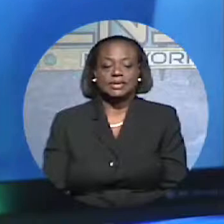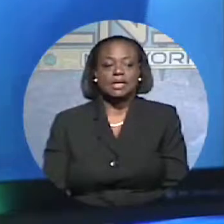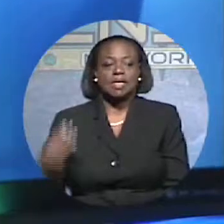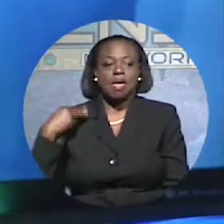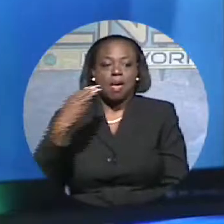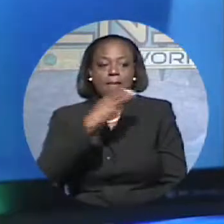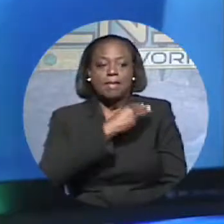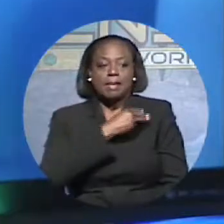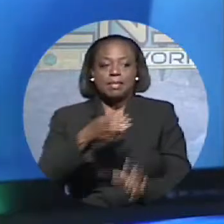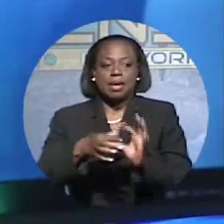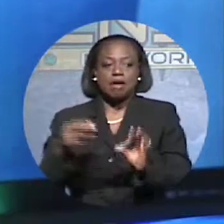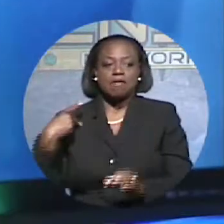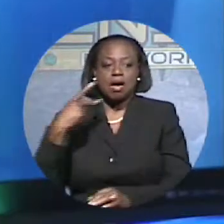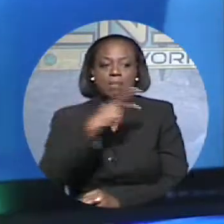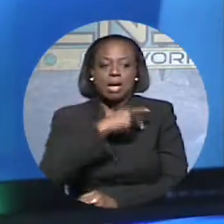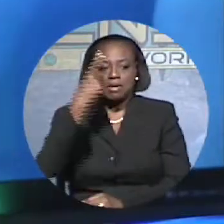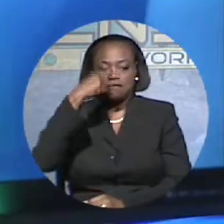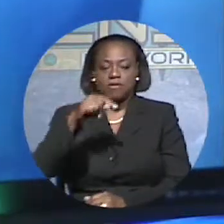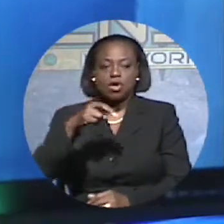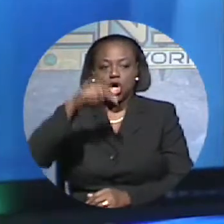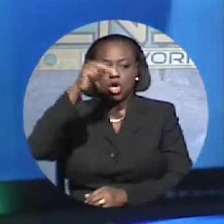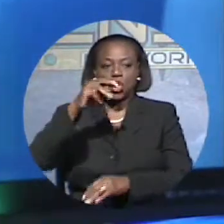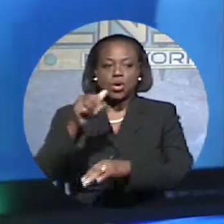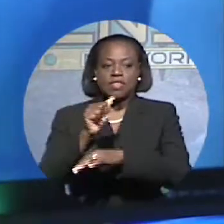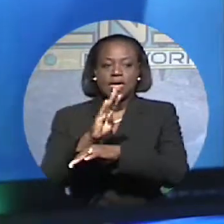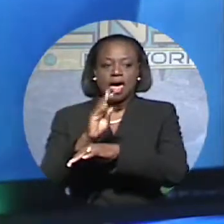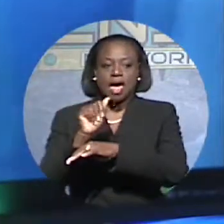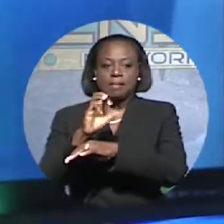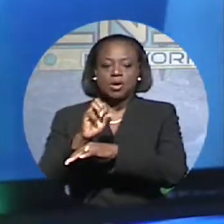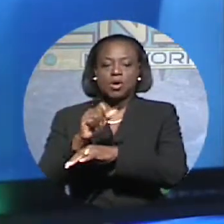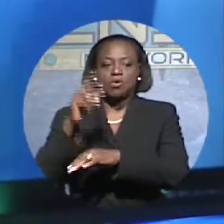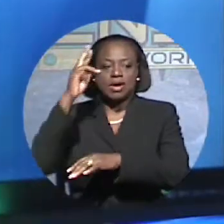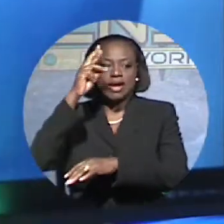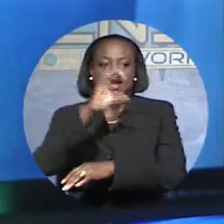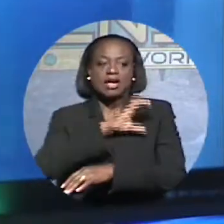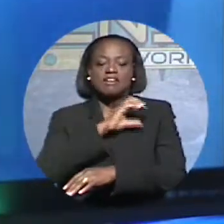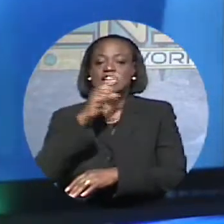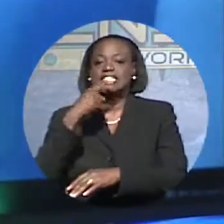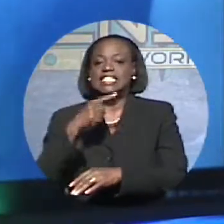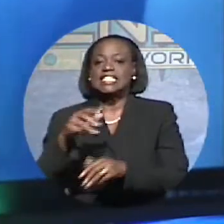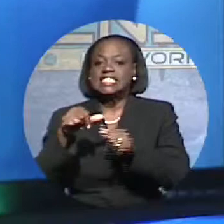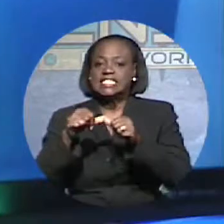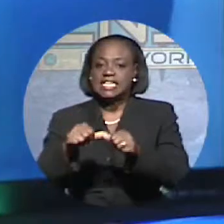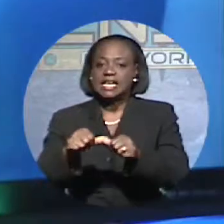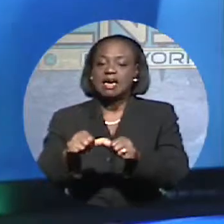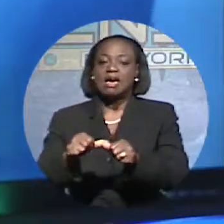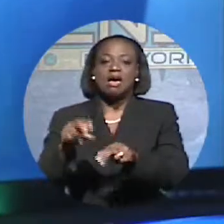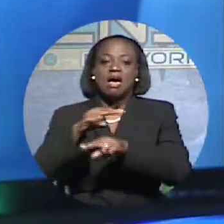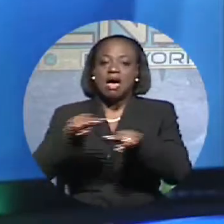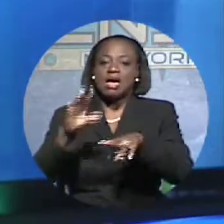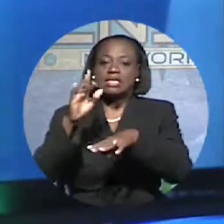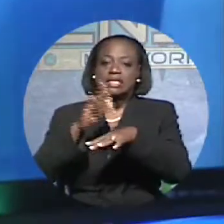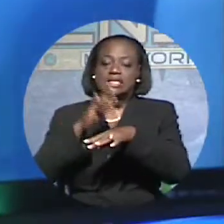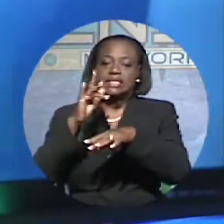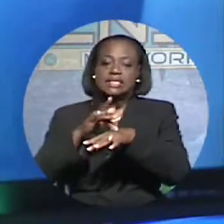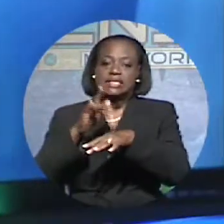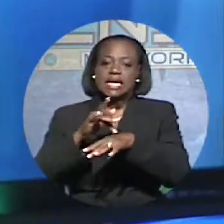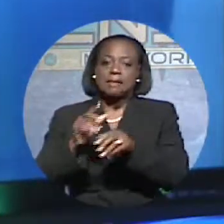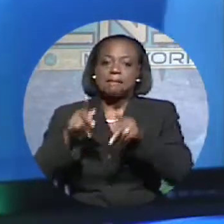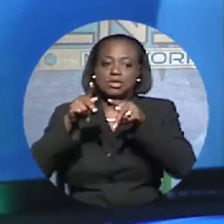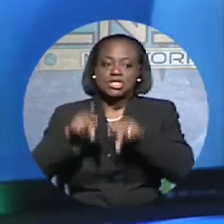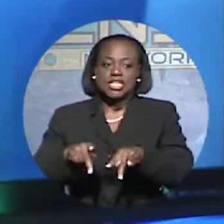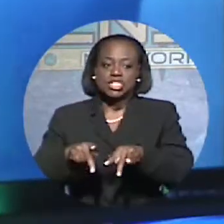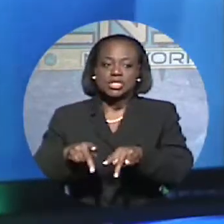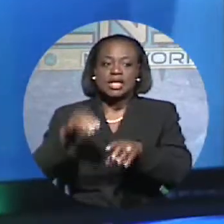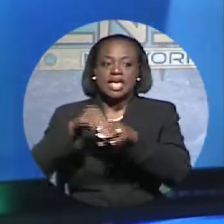Member of Parliament for North Abaco, Renato Curry, says there remains untapped potential in the Family Islands. He used his island as an example